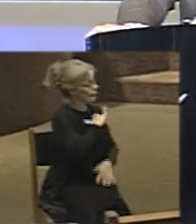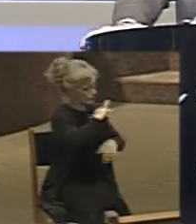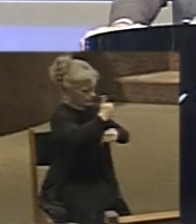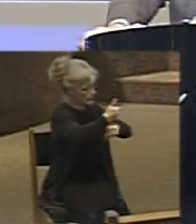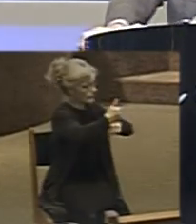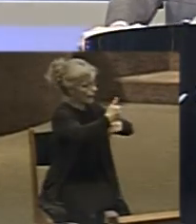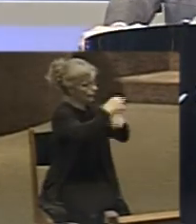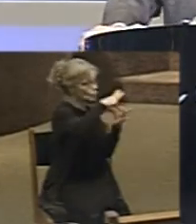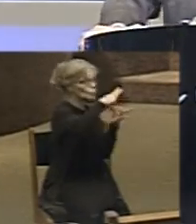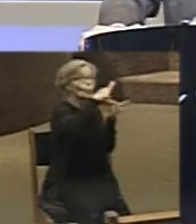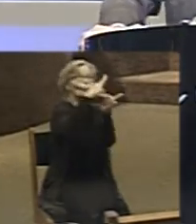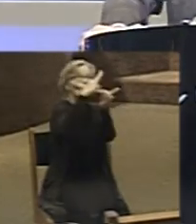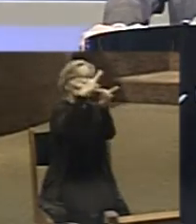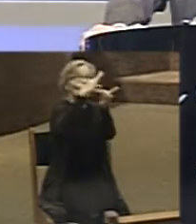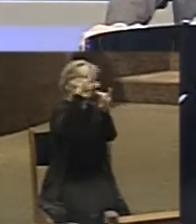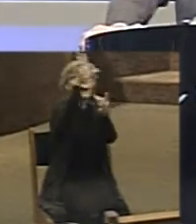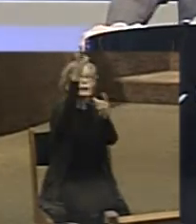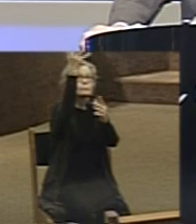established.